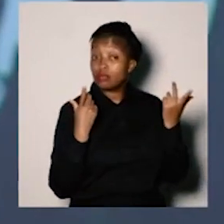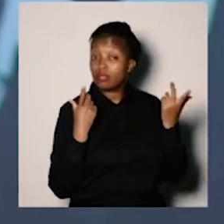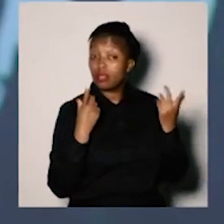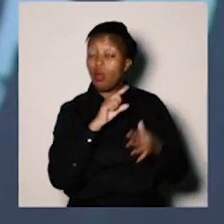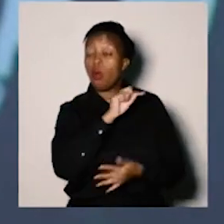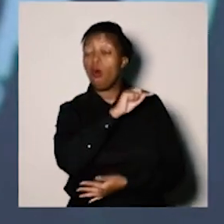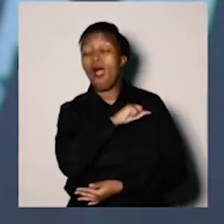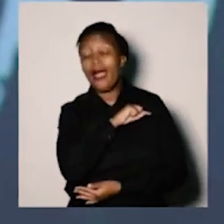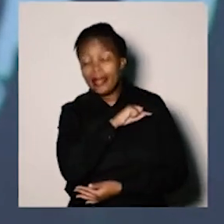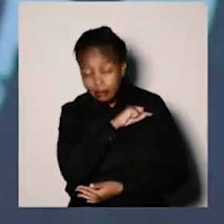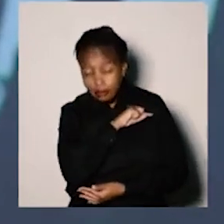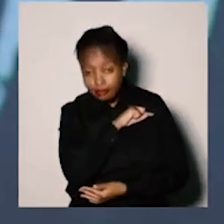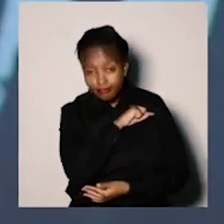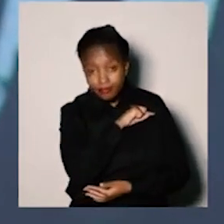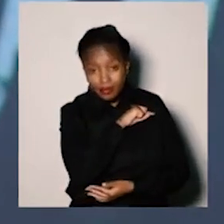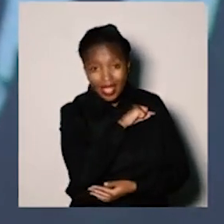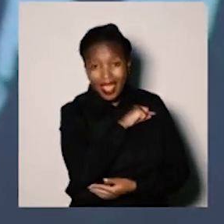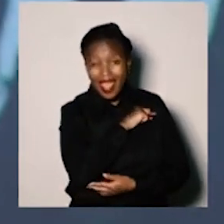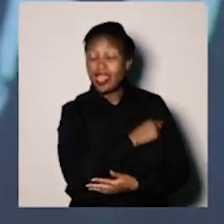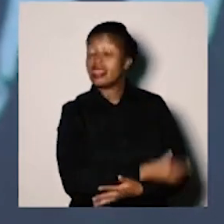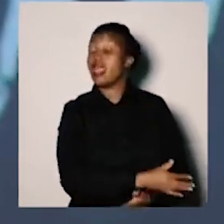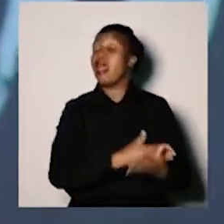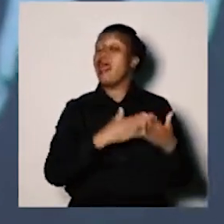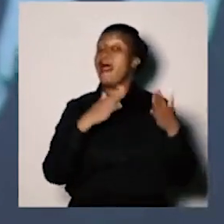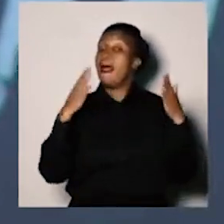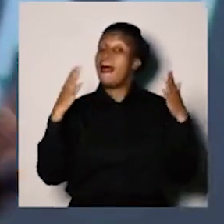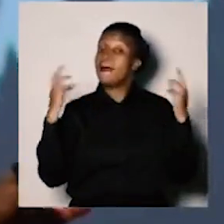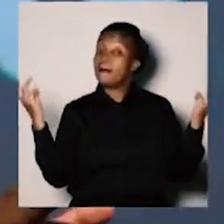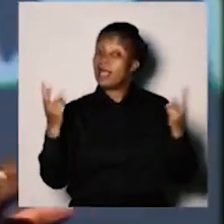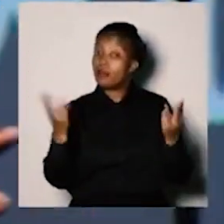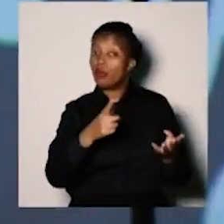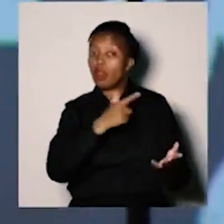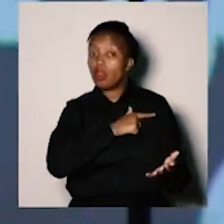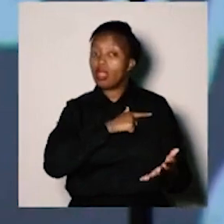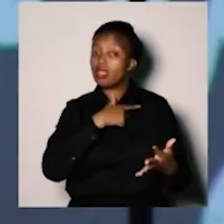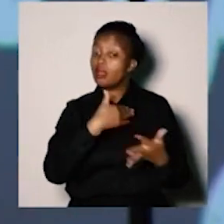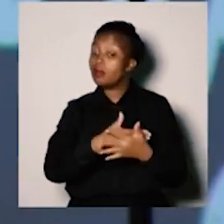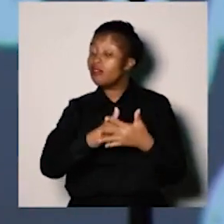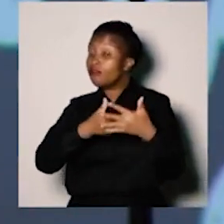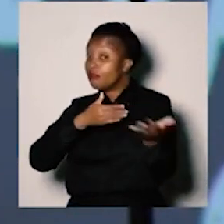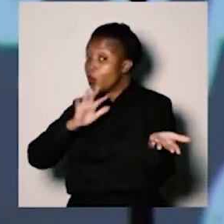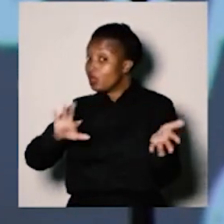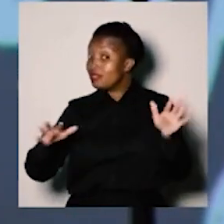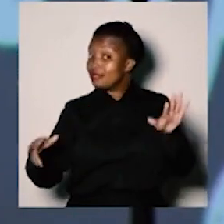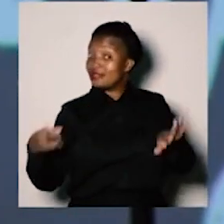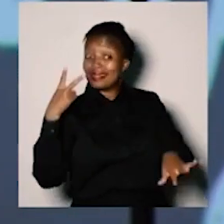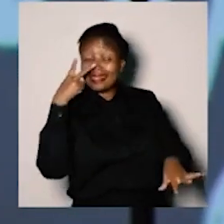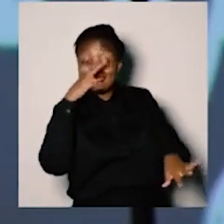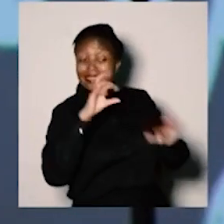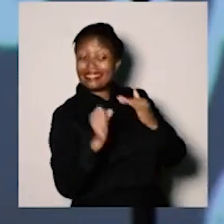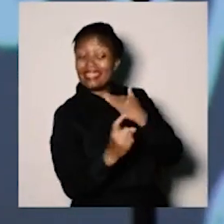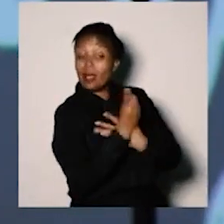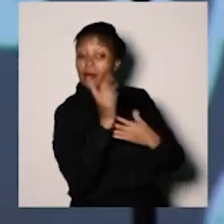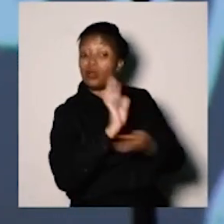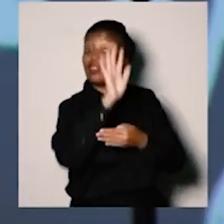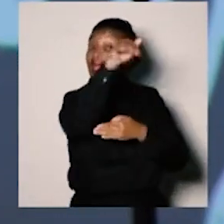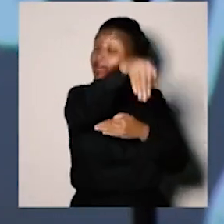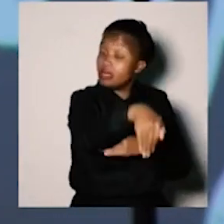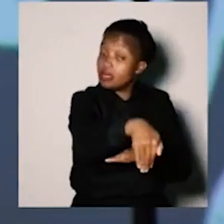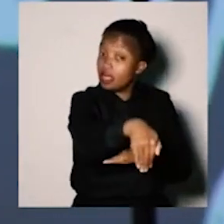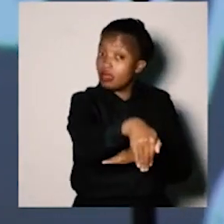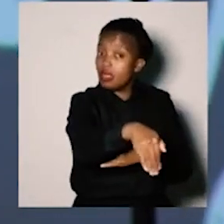Why? Because there are some who are lucky that before they die, they cannot see what's going on the other side. Not everybody is that